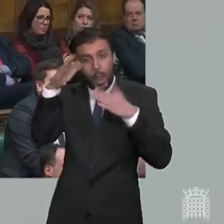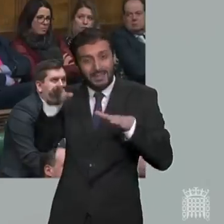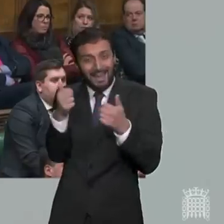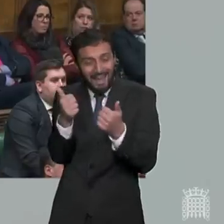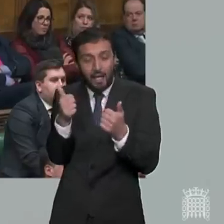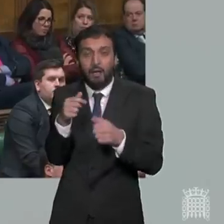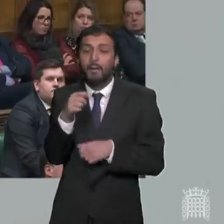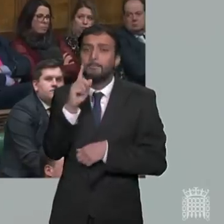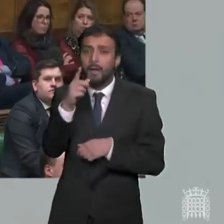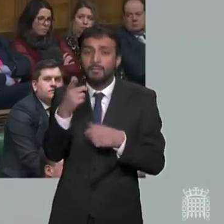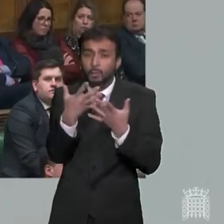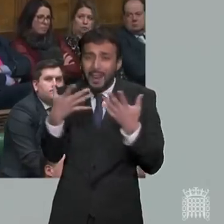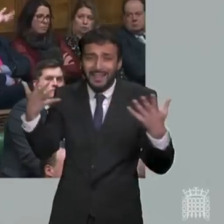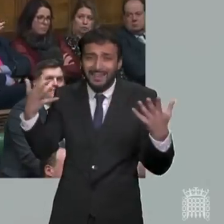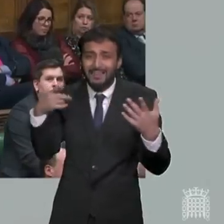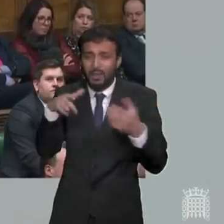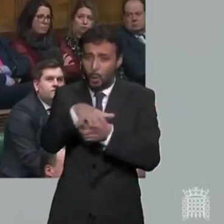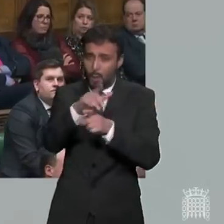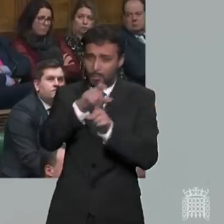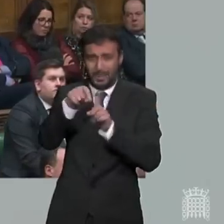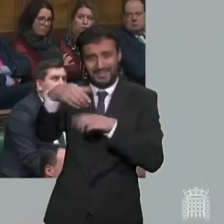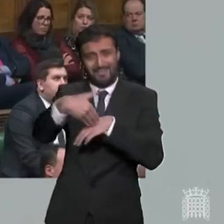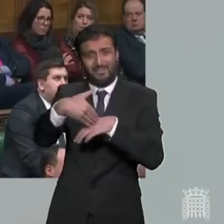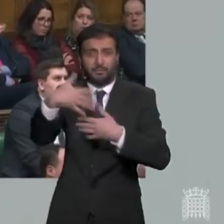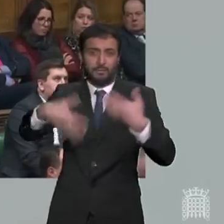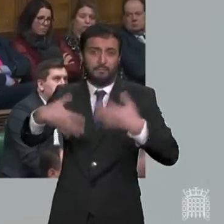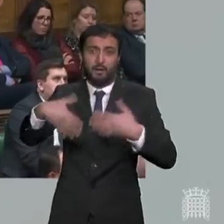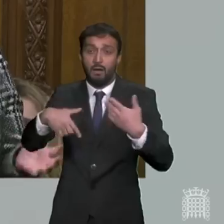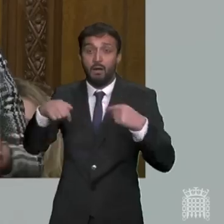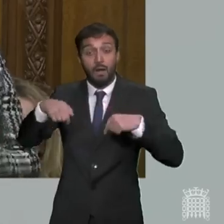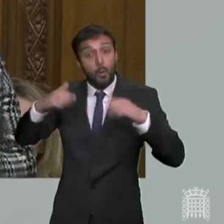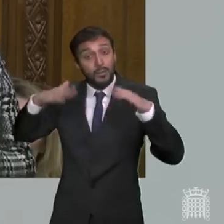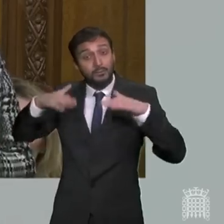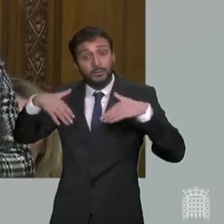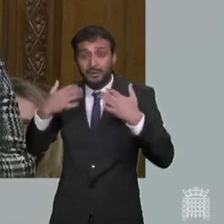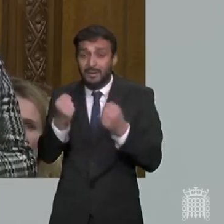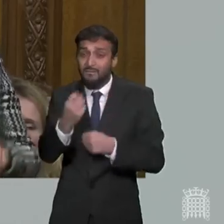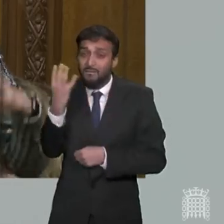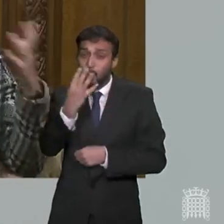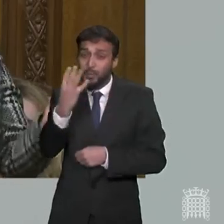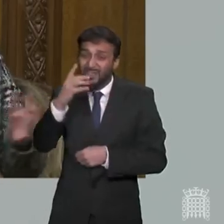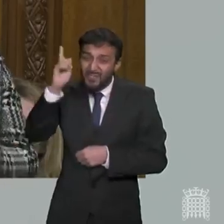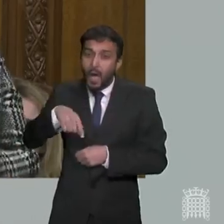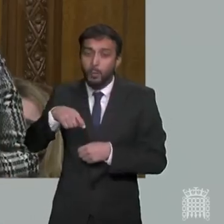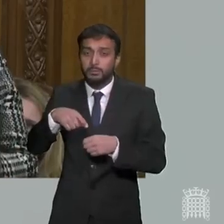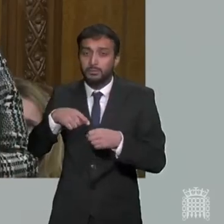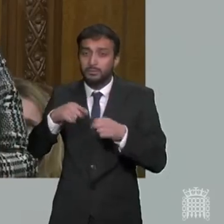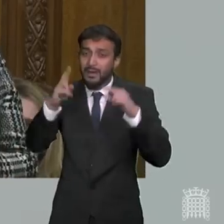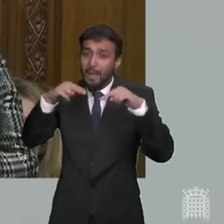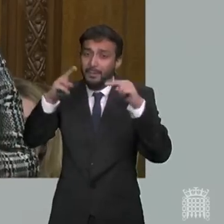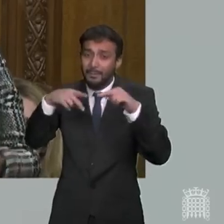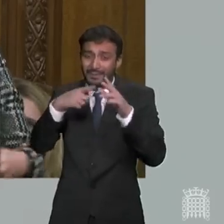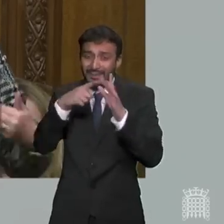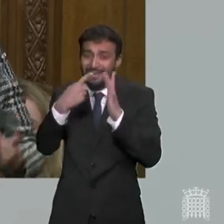real issues for local communities. In Westminster, we have 13,000 Airbnb properties alone. Does my right honourable friend, the